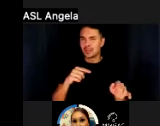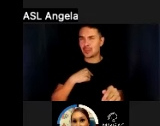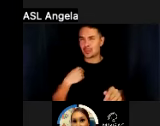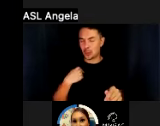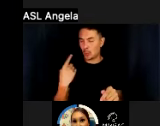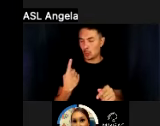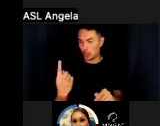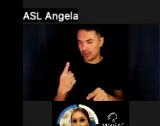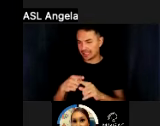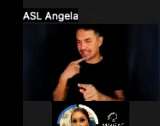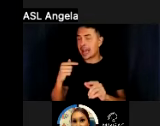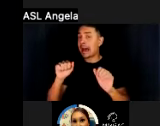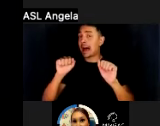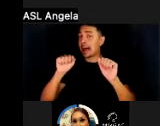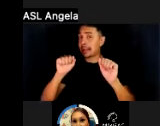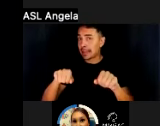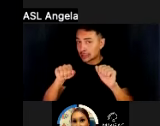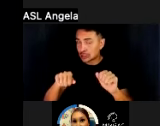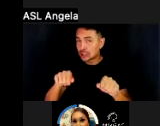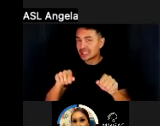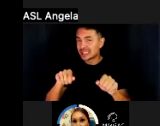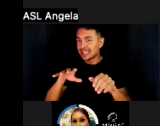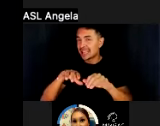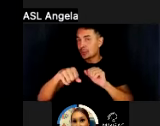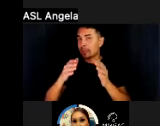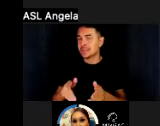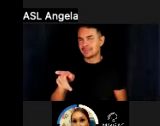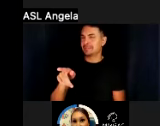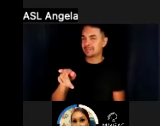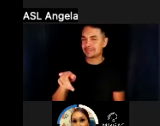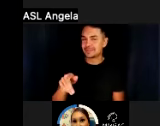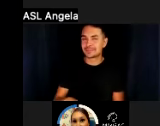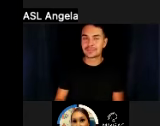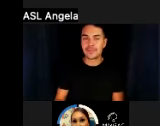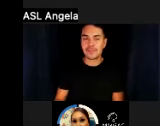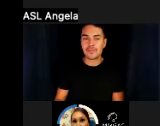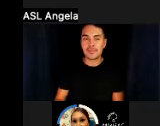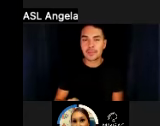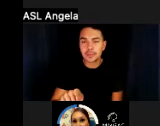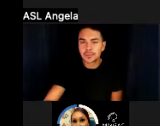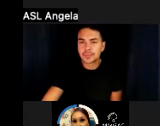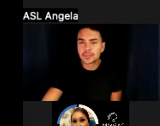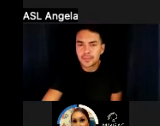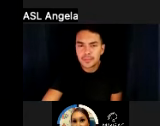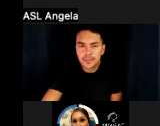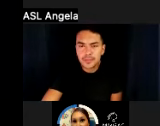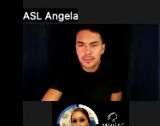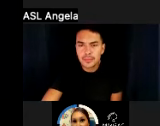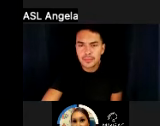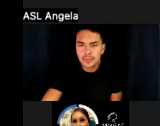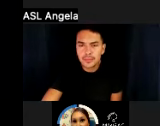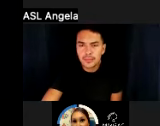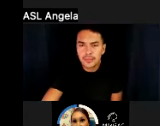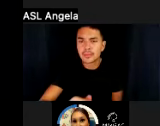Let's see. To combat that, we're creating spaces where sexual offenders aren't allowed. Absolutely. We live in a